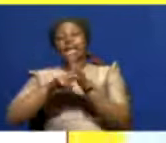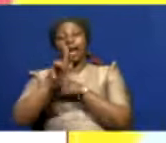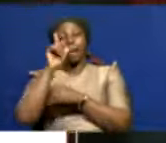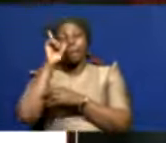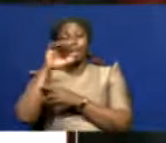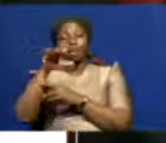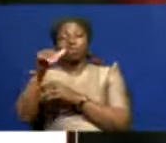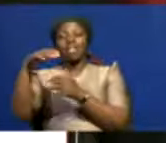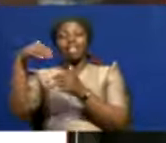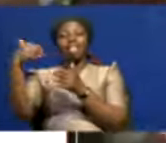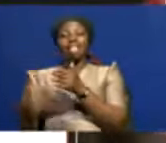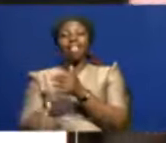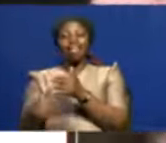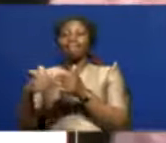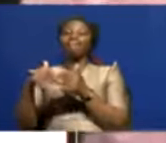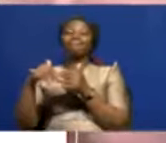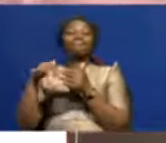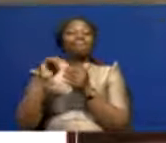in disarray.